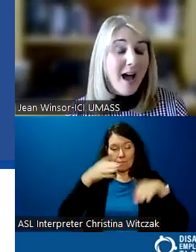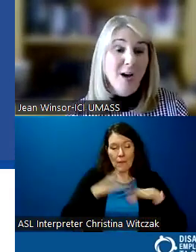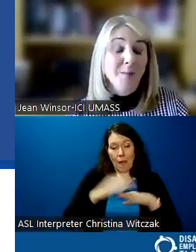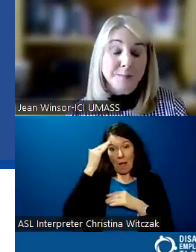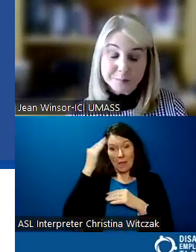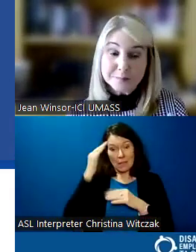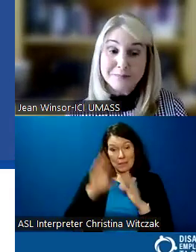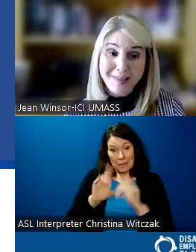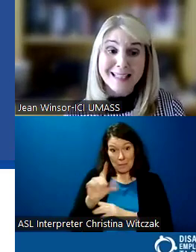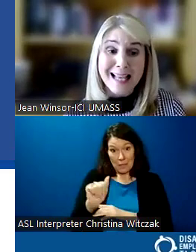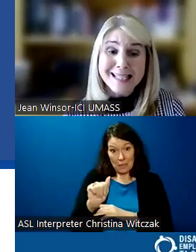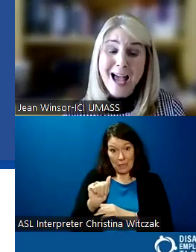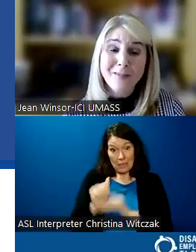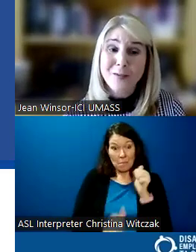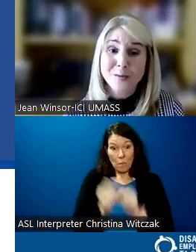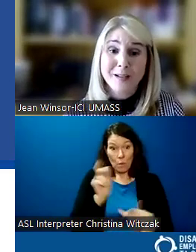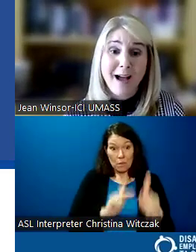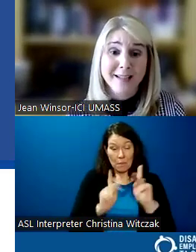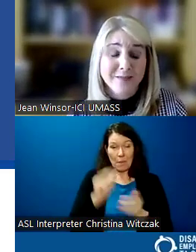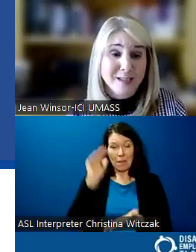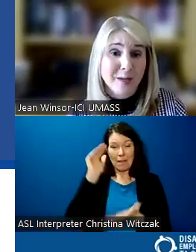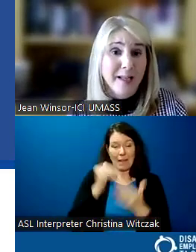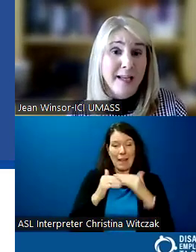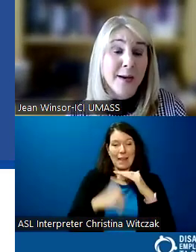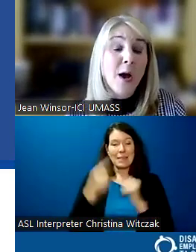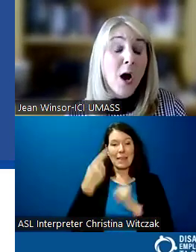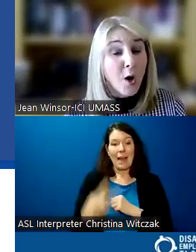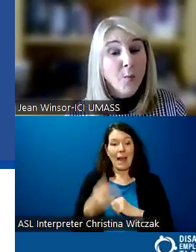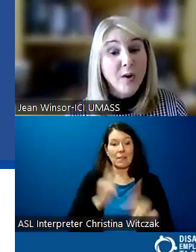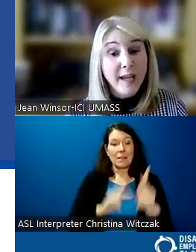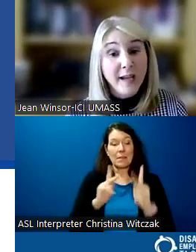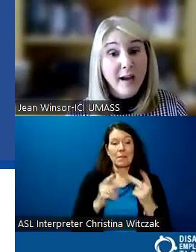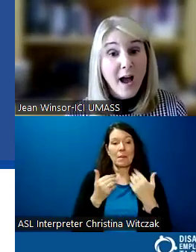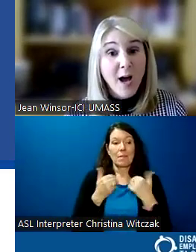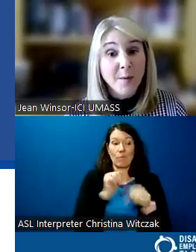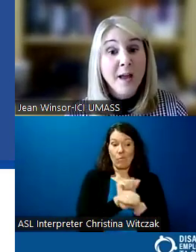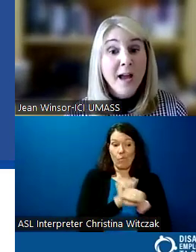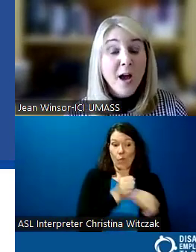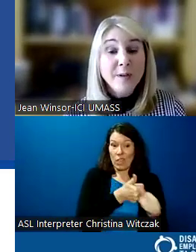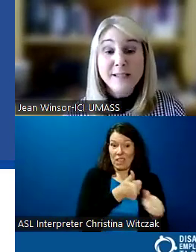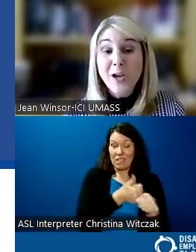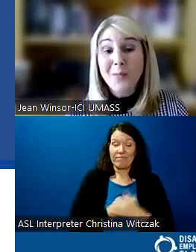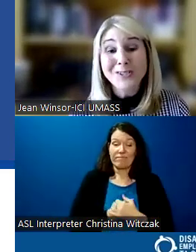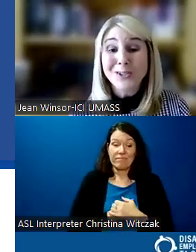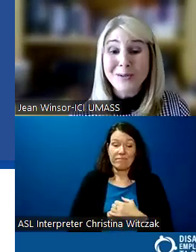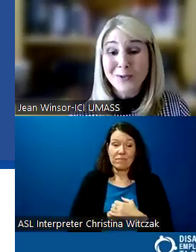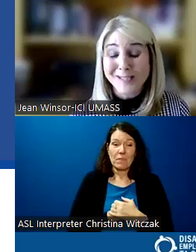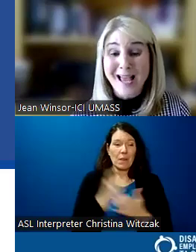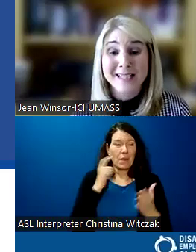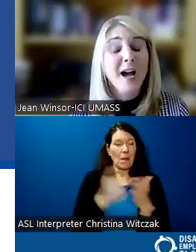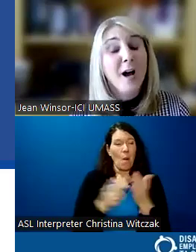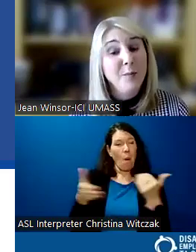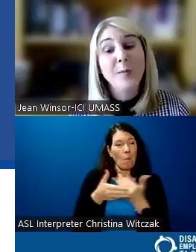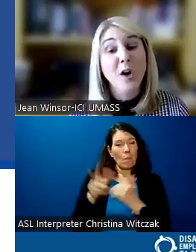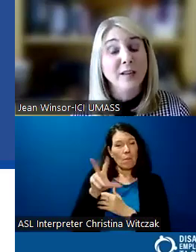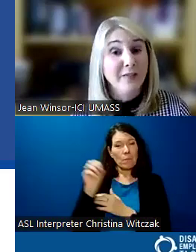people, less than half of folks with a cognitive disability are working. And we see almost